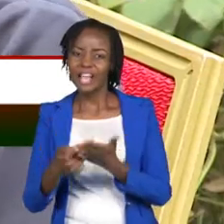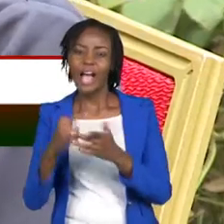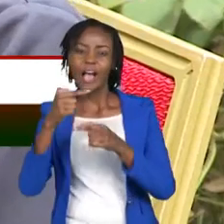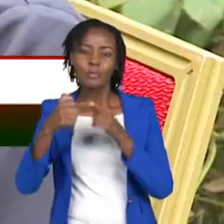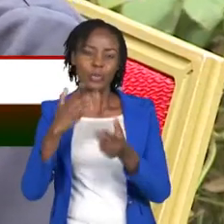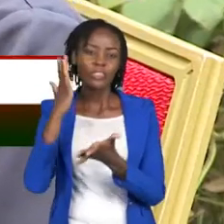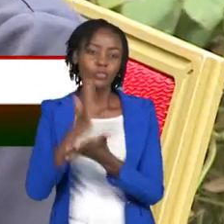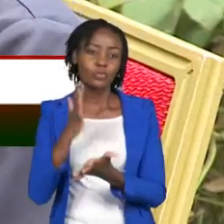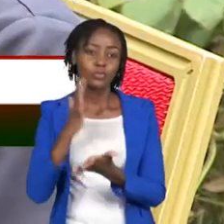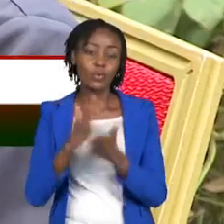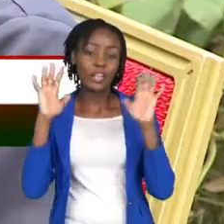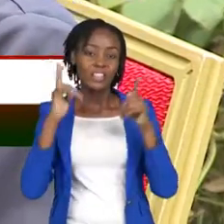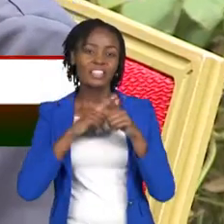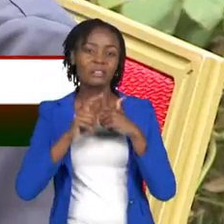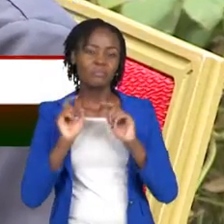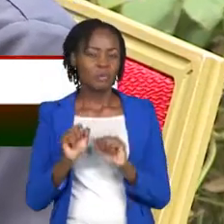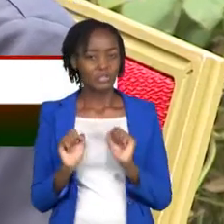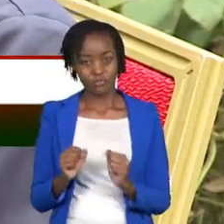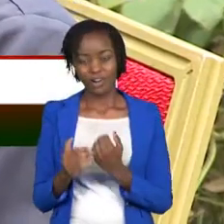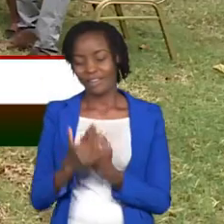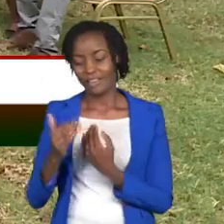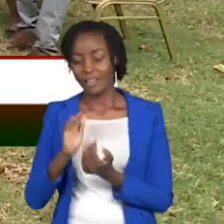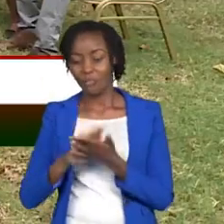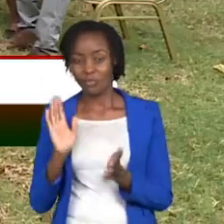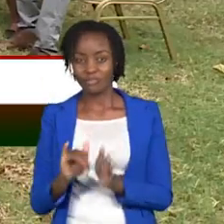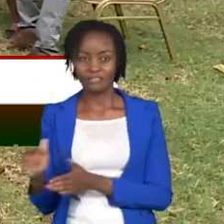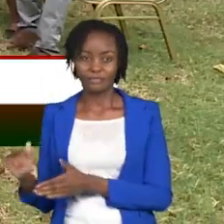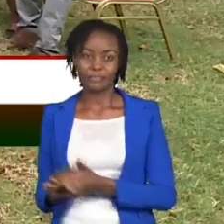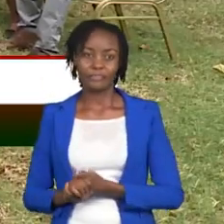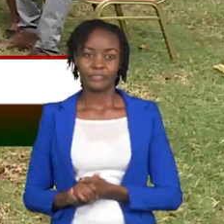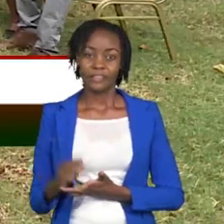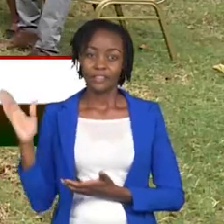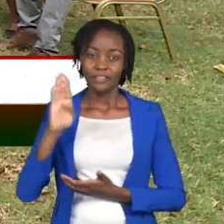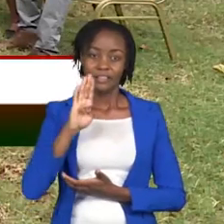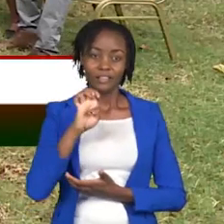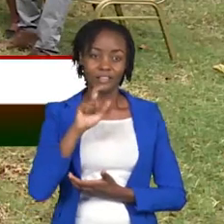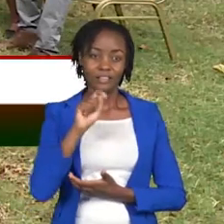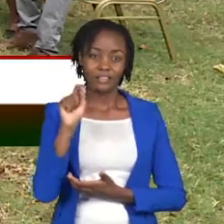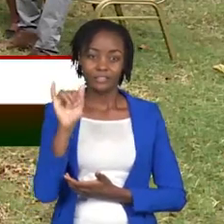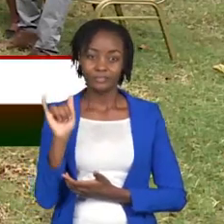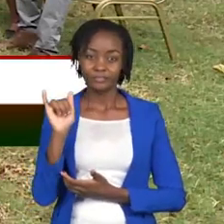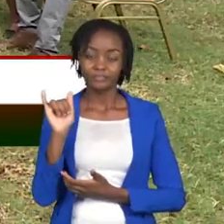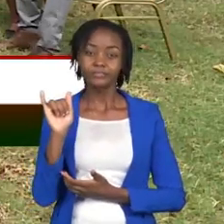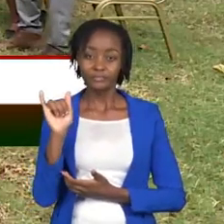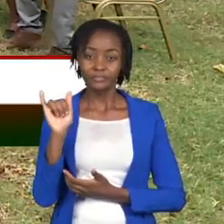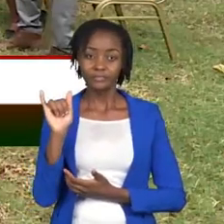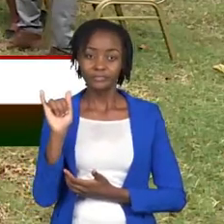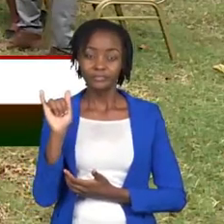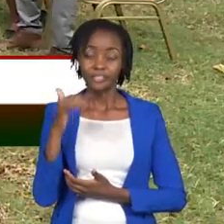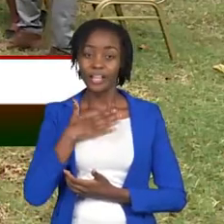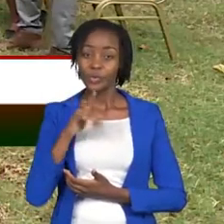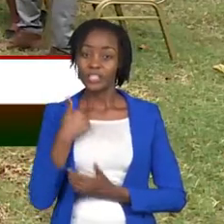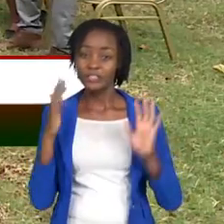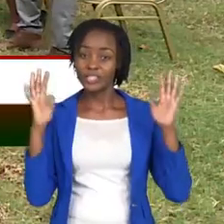more. So just moving on to Betty. Yes. Jim has spoken of heroes that we celebrate,